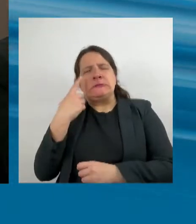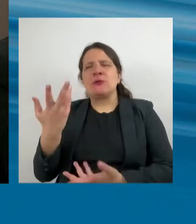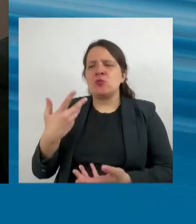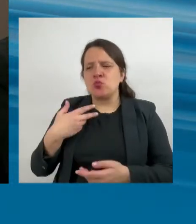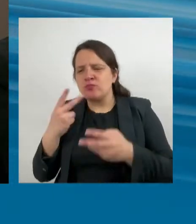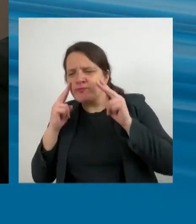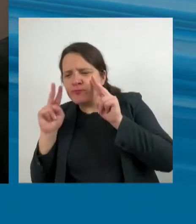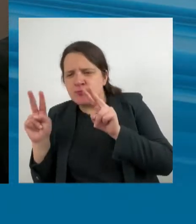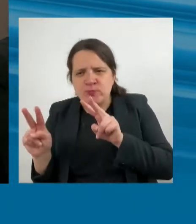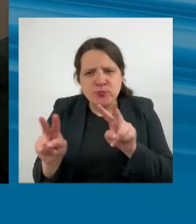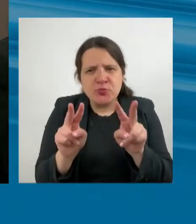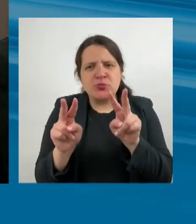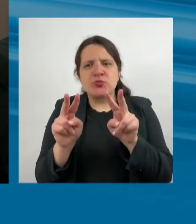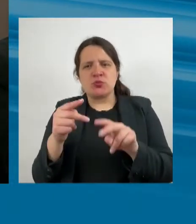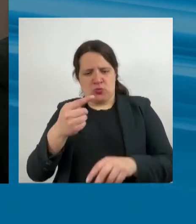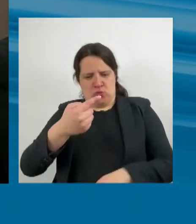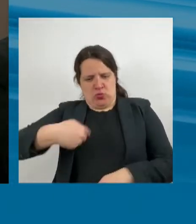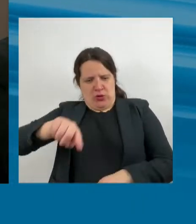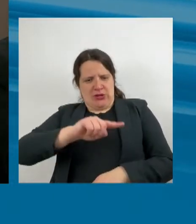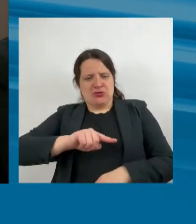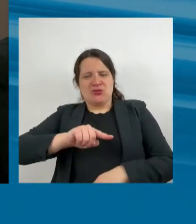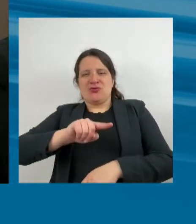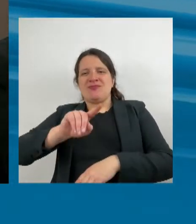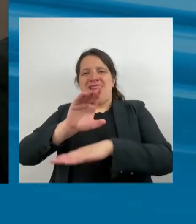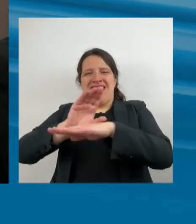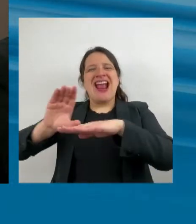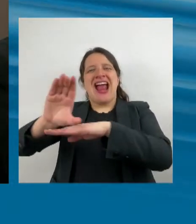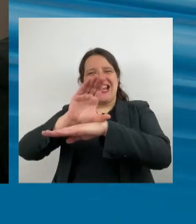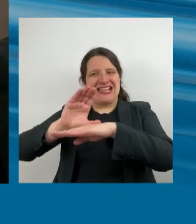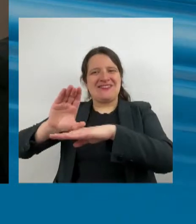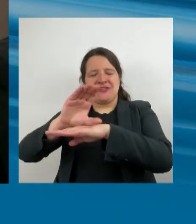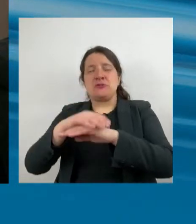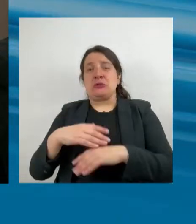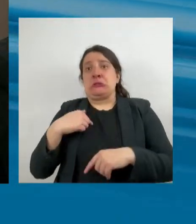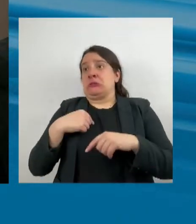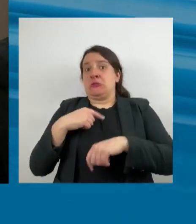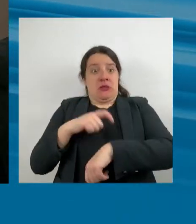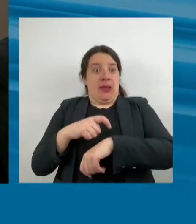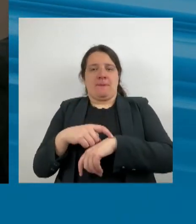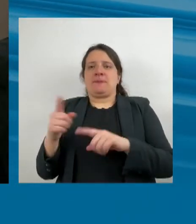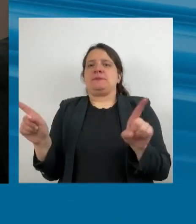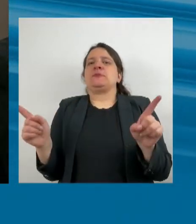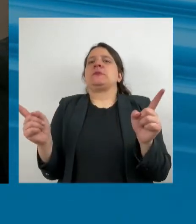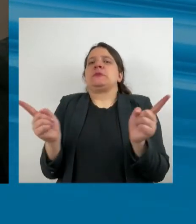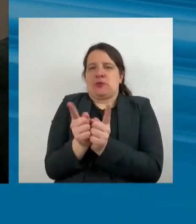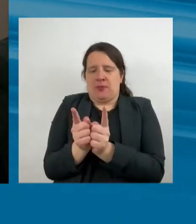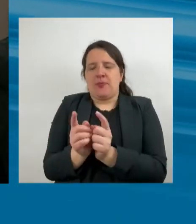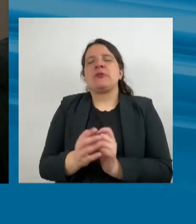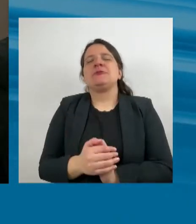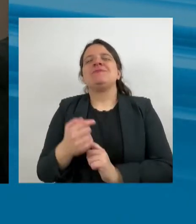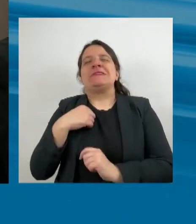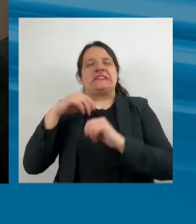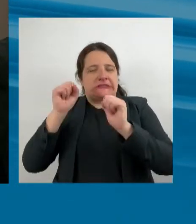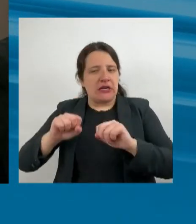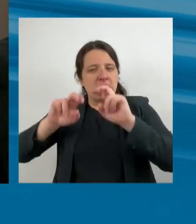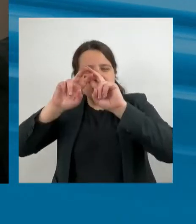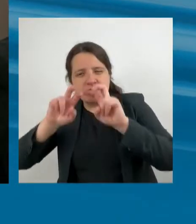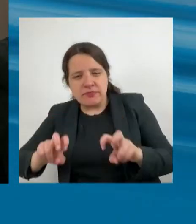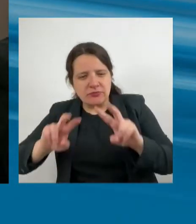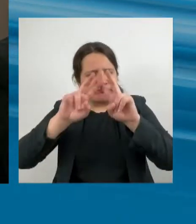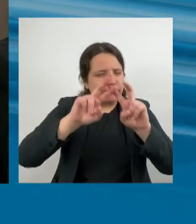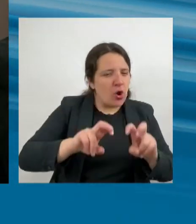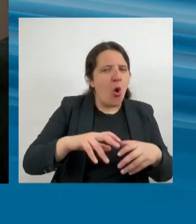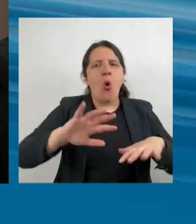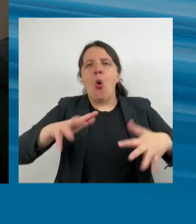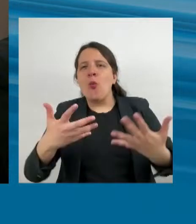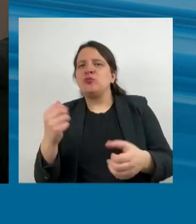So I end by indicating that we need to examine ways of doing things, our existing